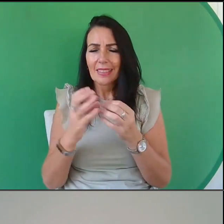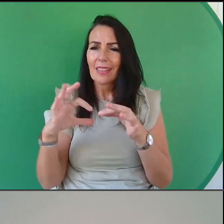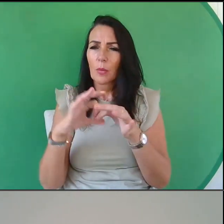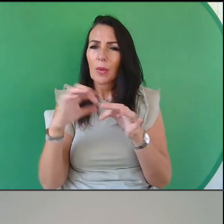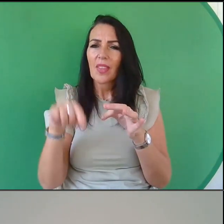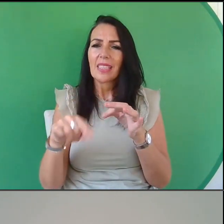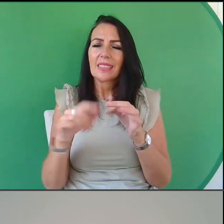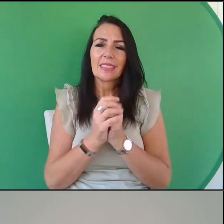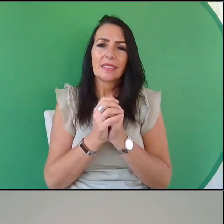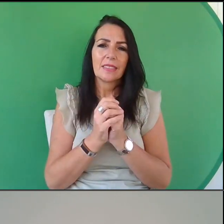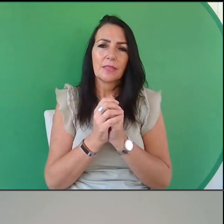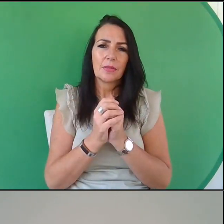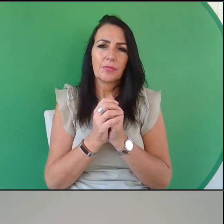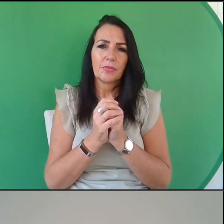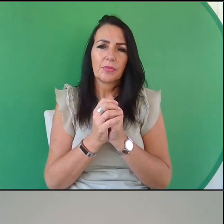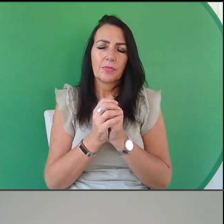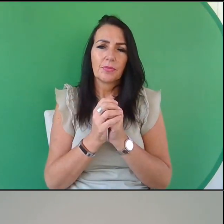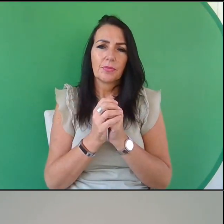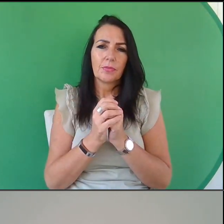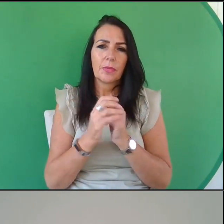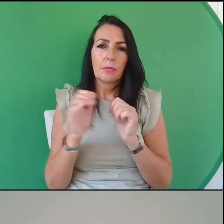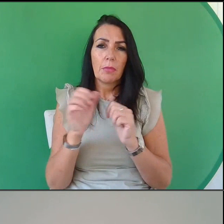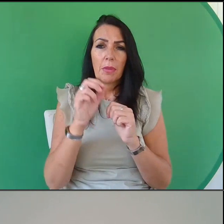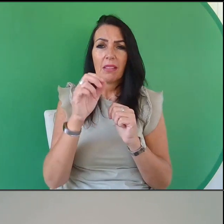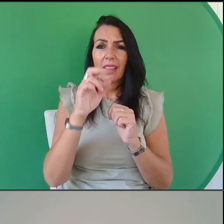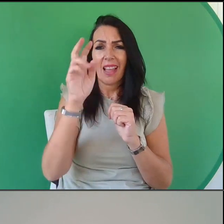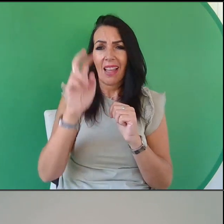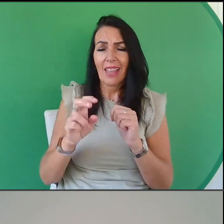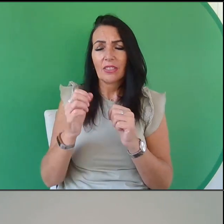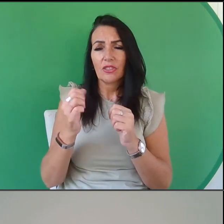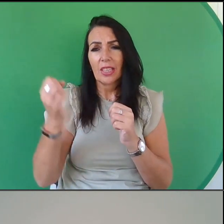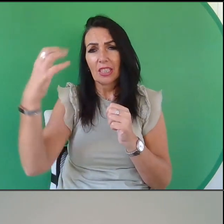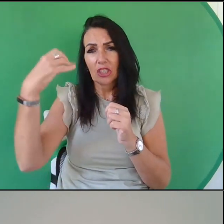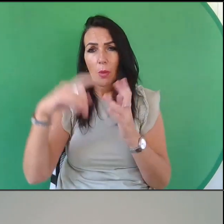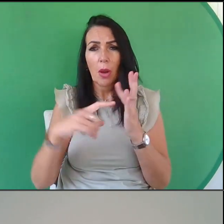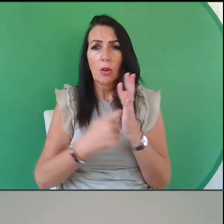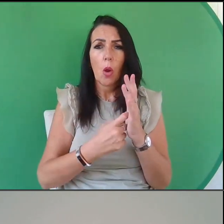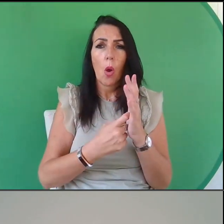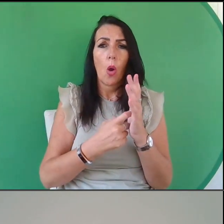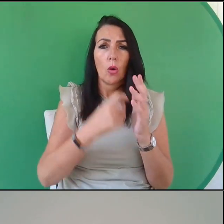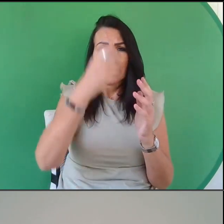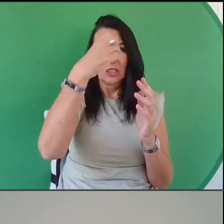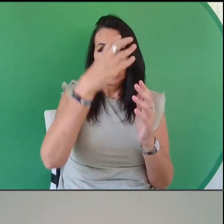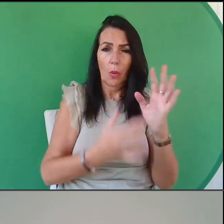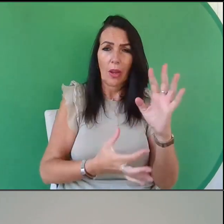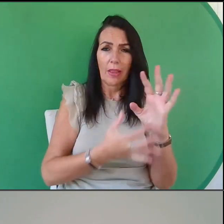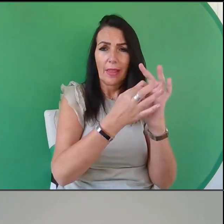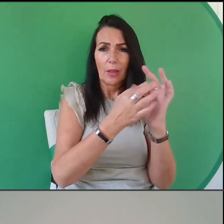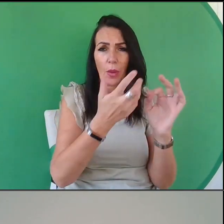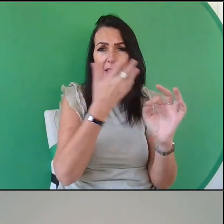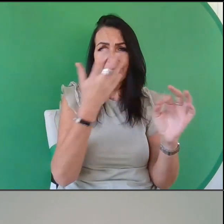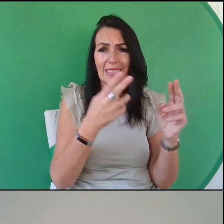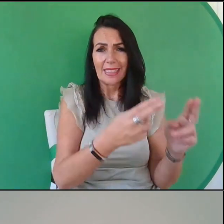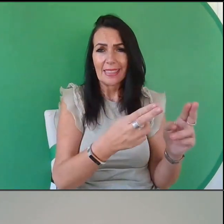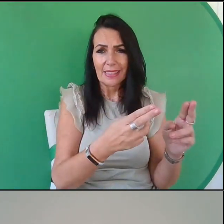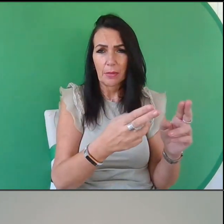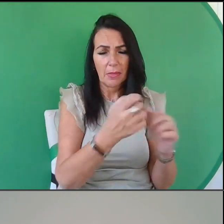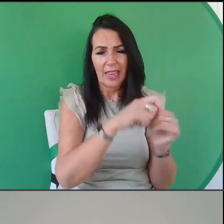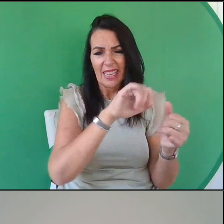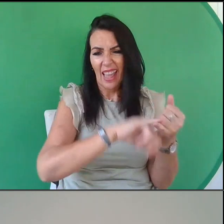the question's getting at whether you should have an electric shower or a shower powered by your heating systems, maybe a